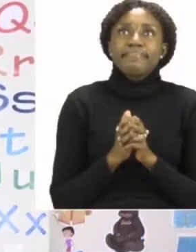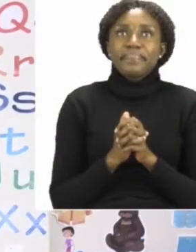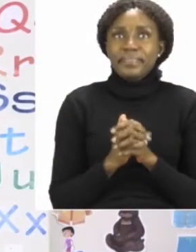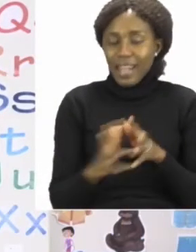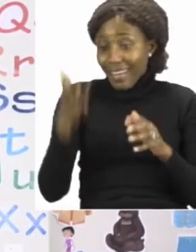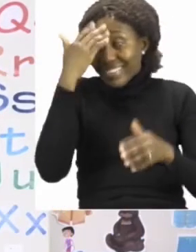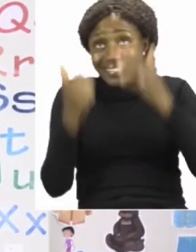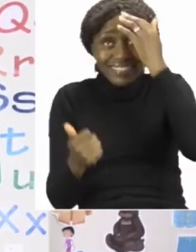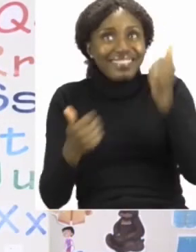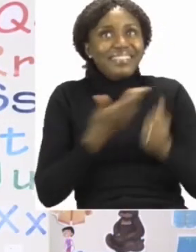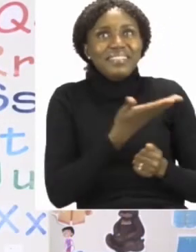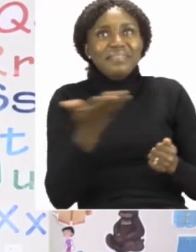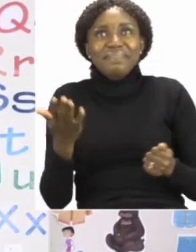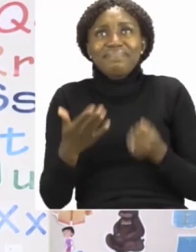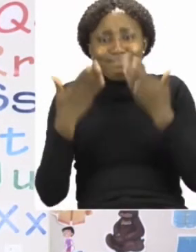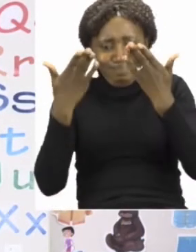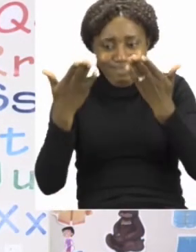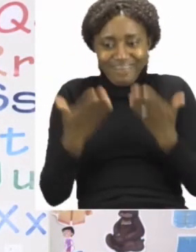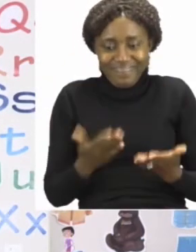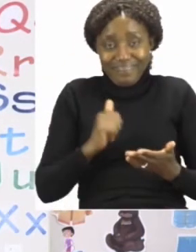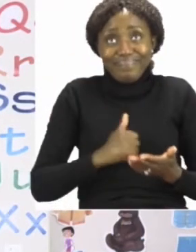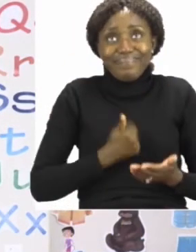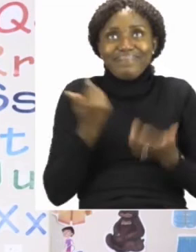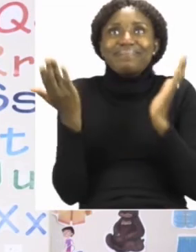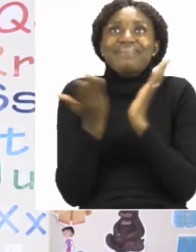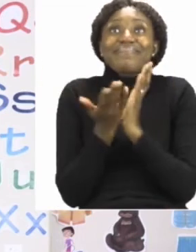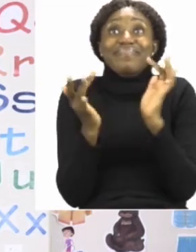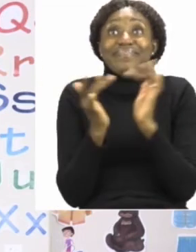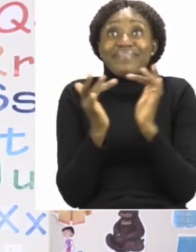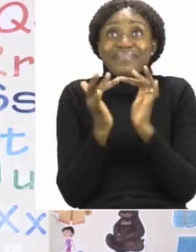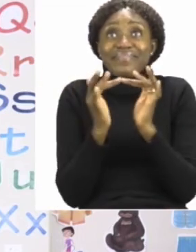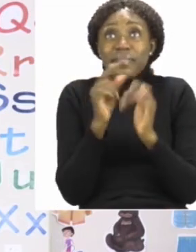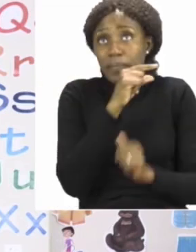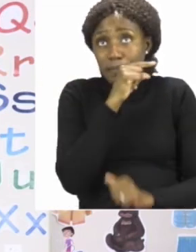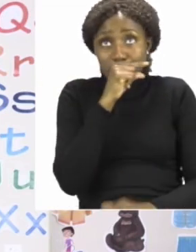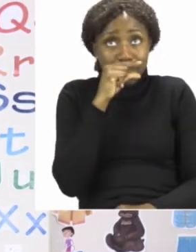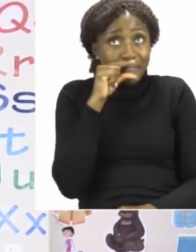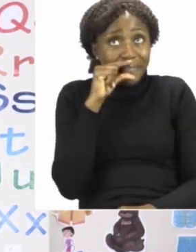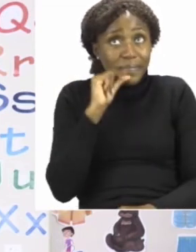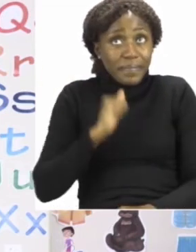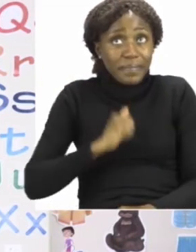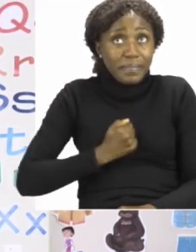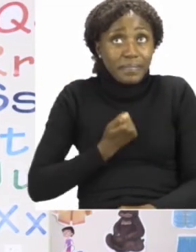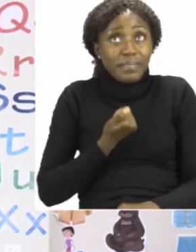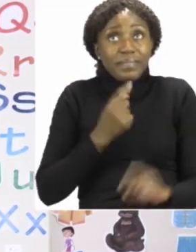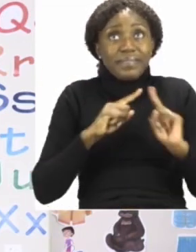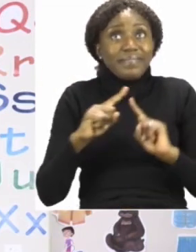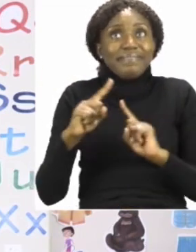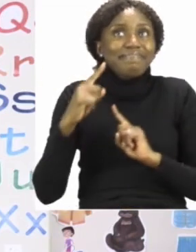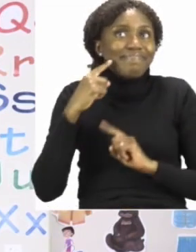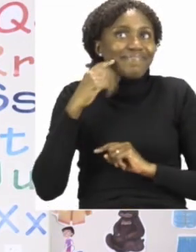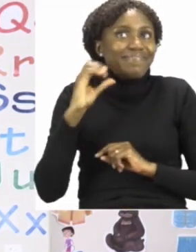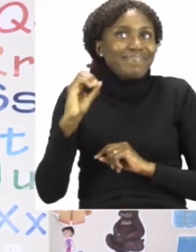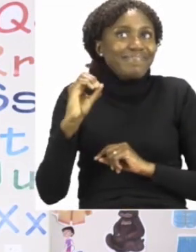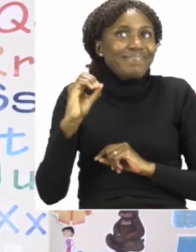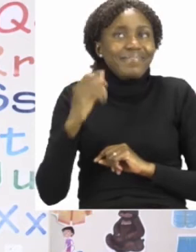hello everyone welcome to my zone online school it is so good to have you